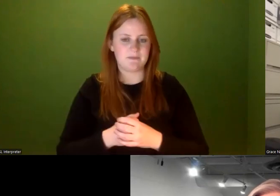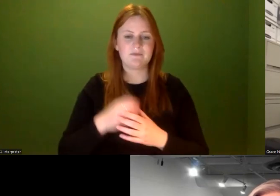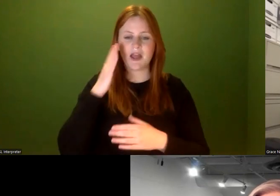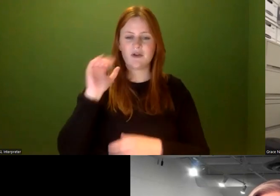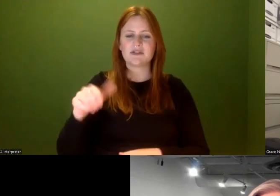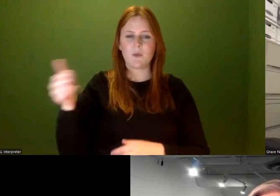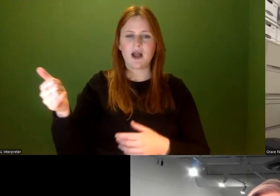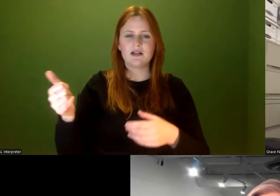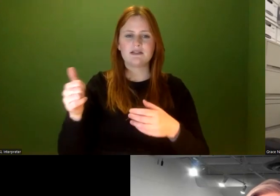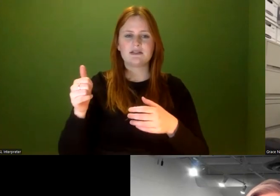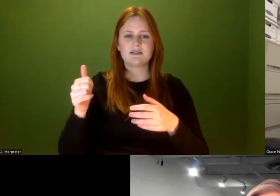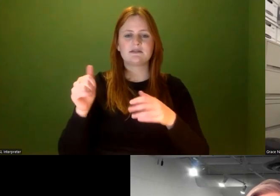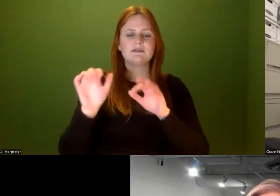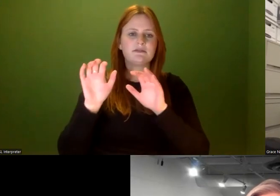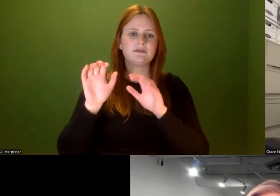had written in.